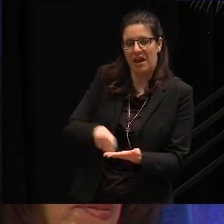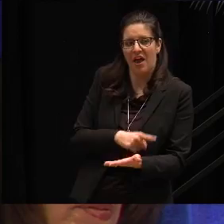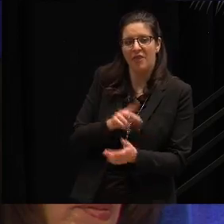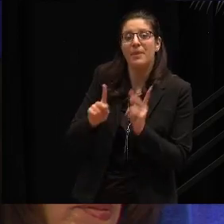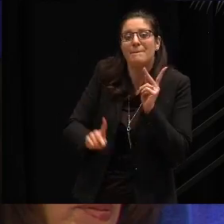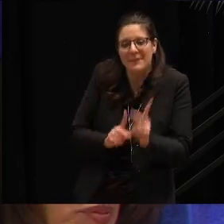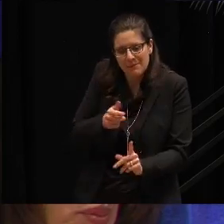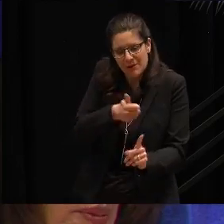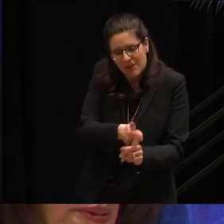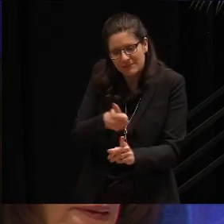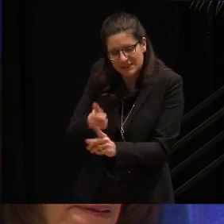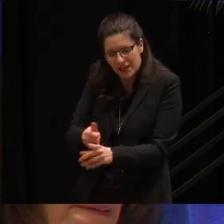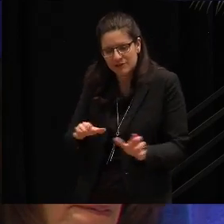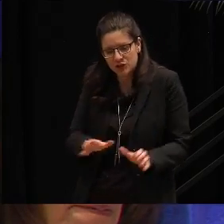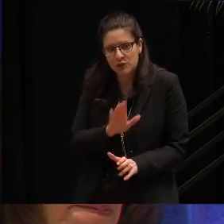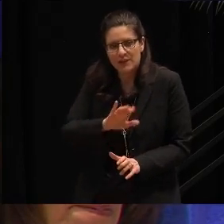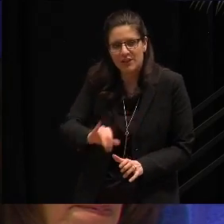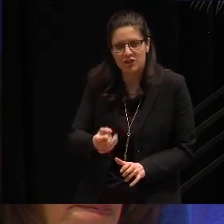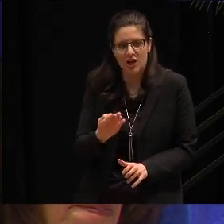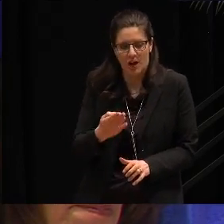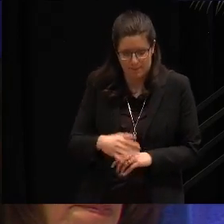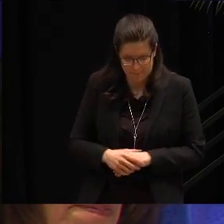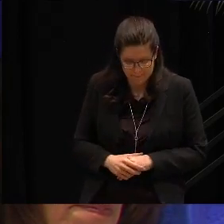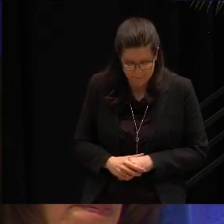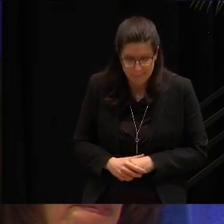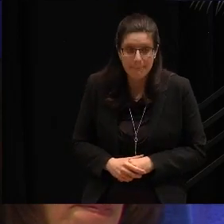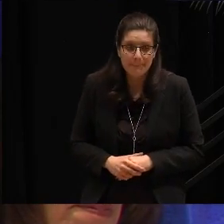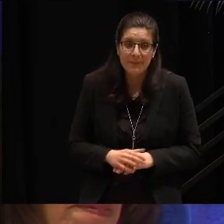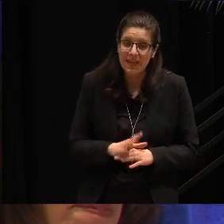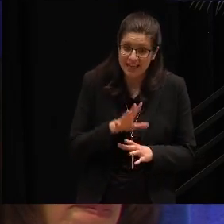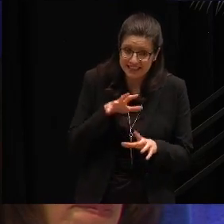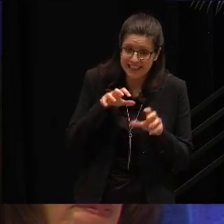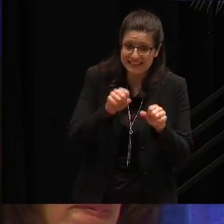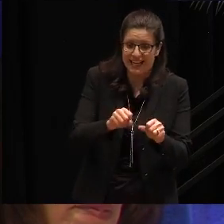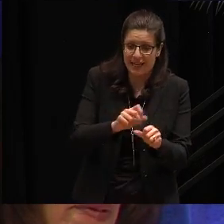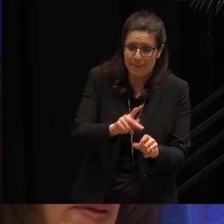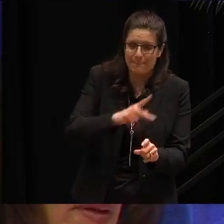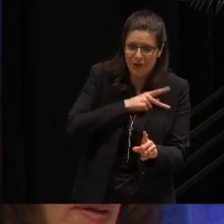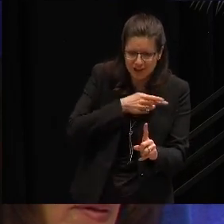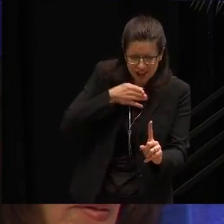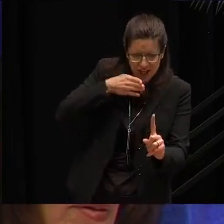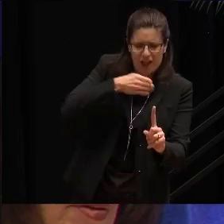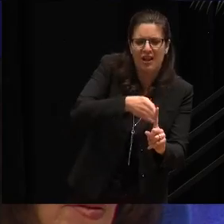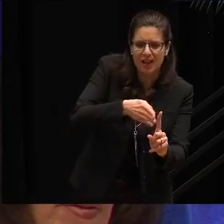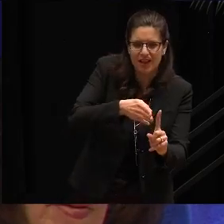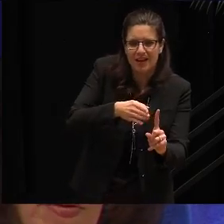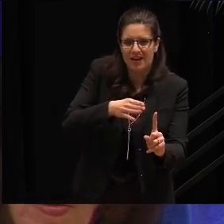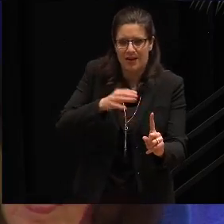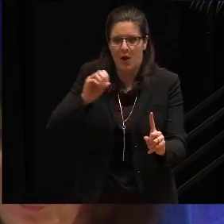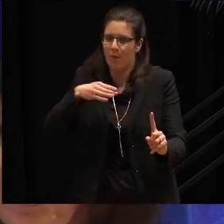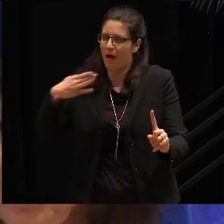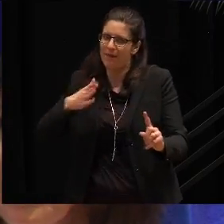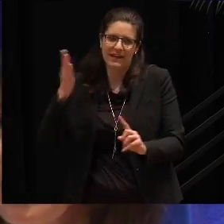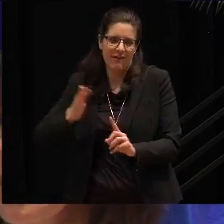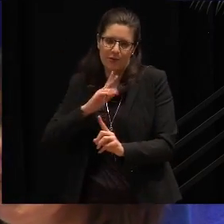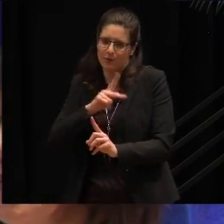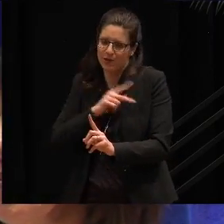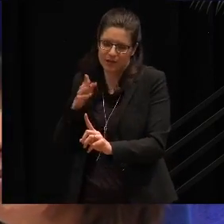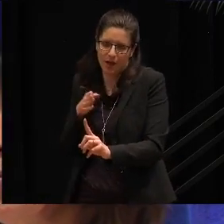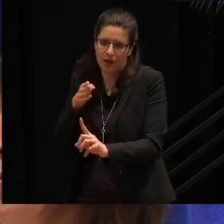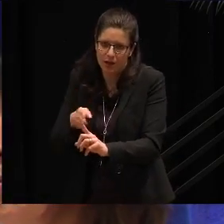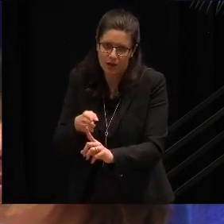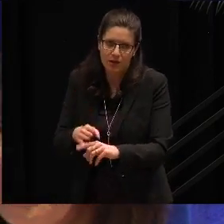that they're doing, and he's attacking on a personal level in a way that Barack Obama didn't necessarily do.